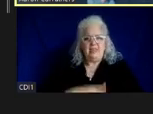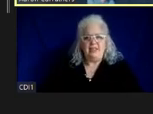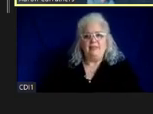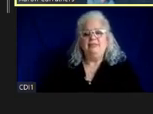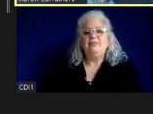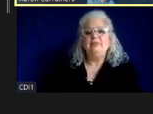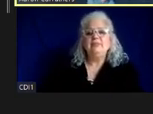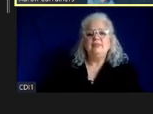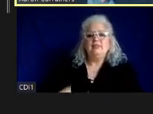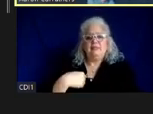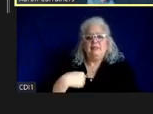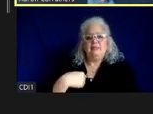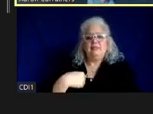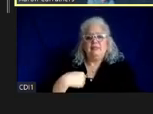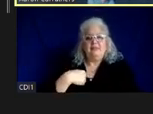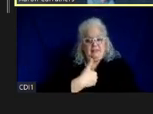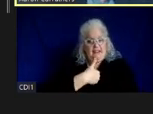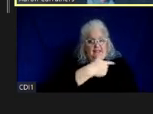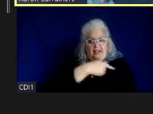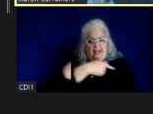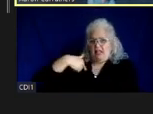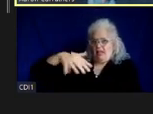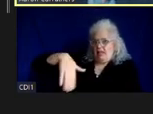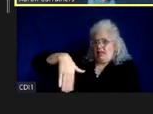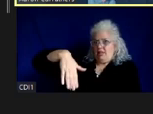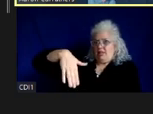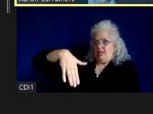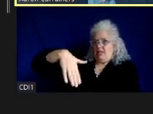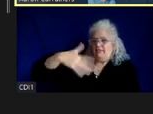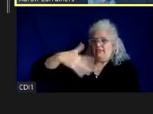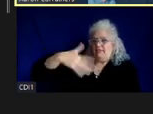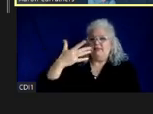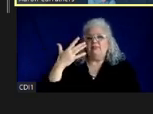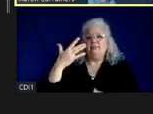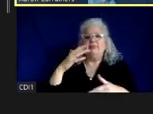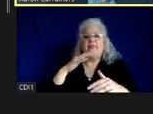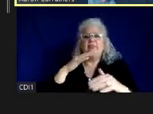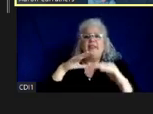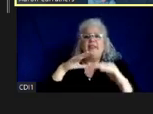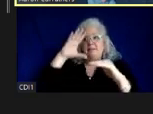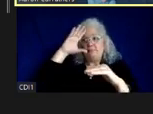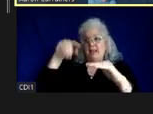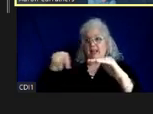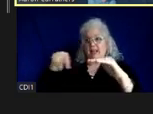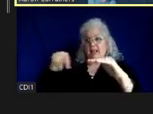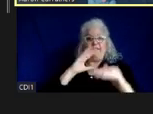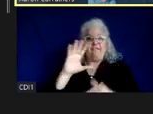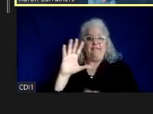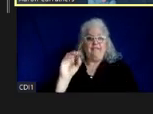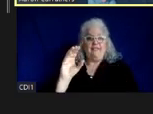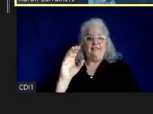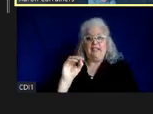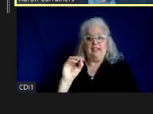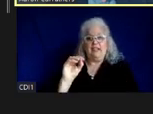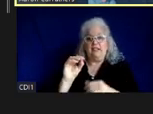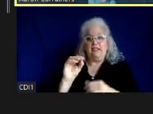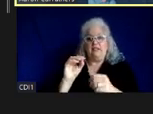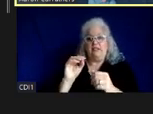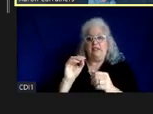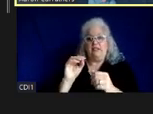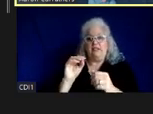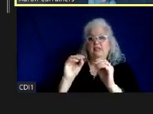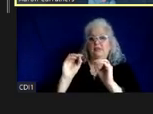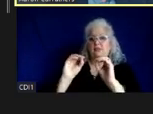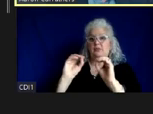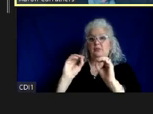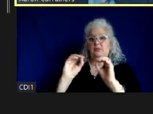a male under 50 with a disability that would not be severely impacted by COVID. So while I'm fighting for others